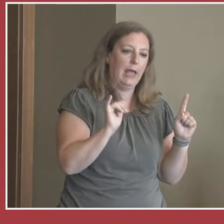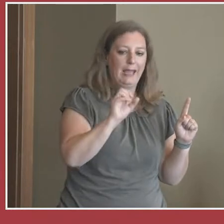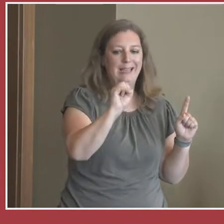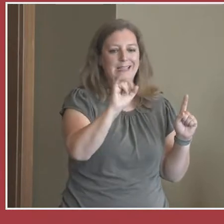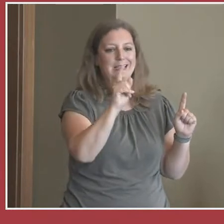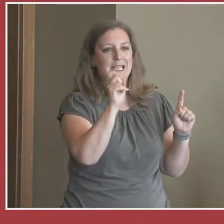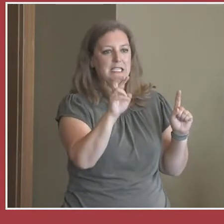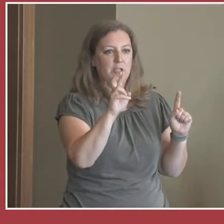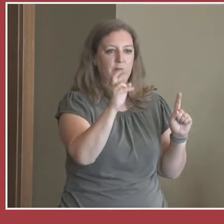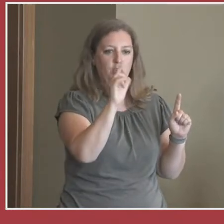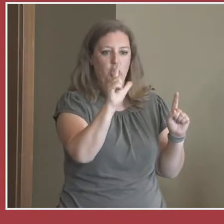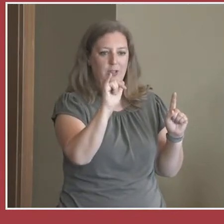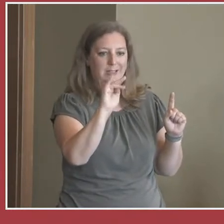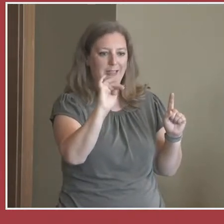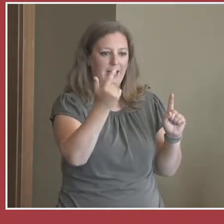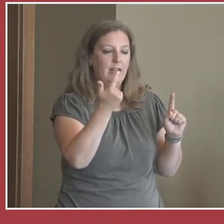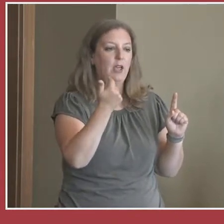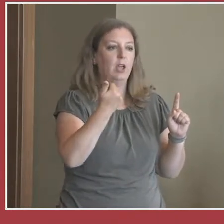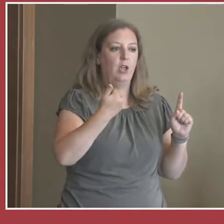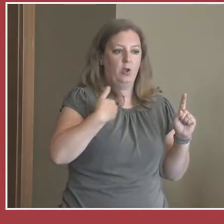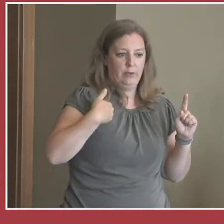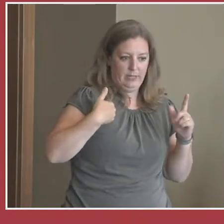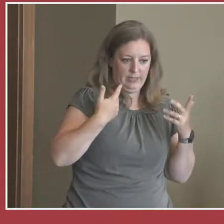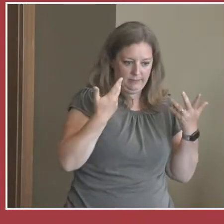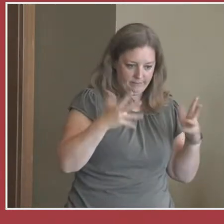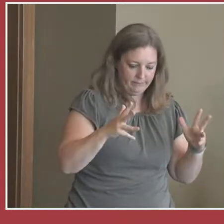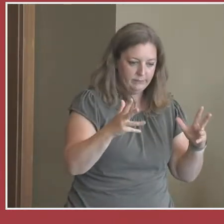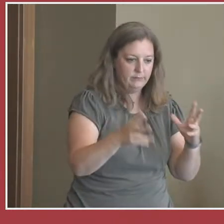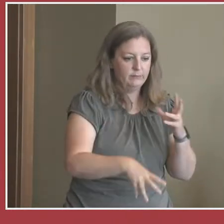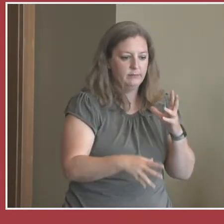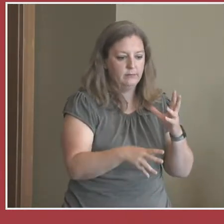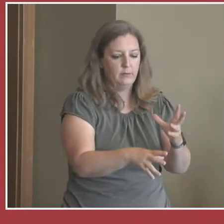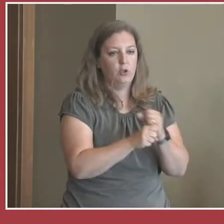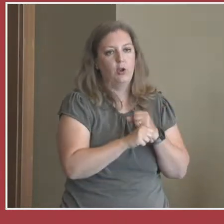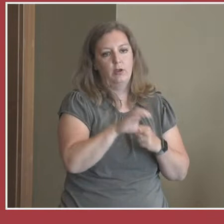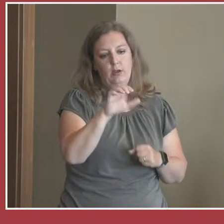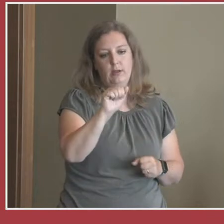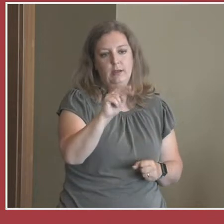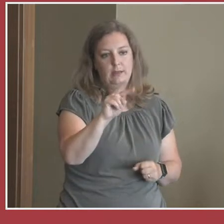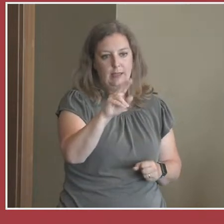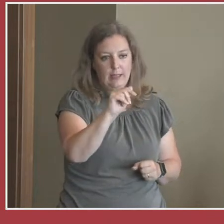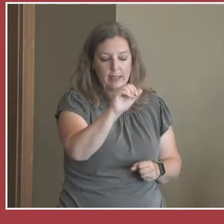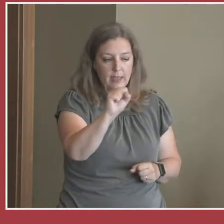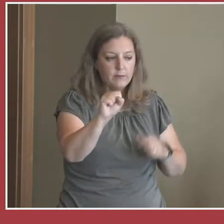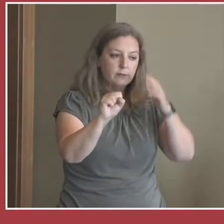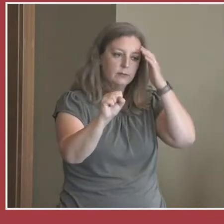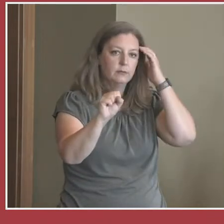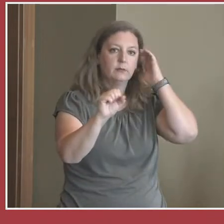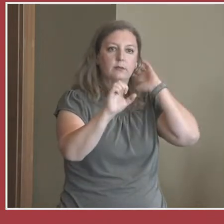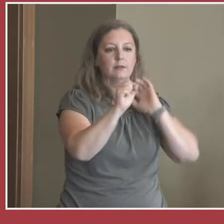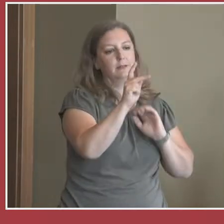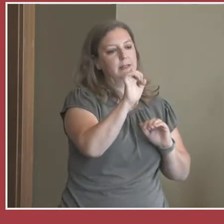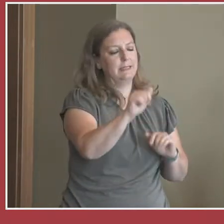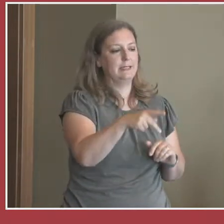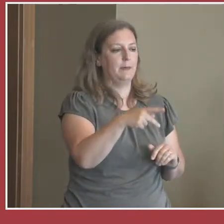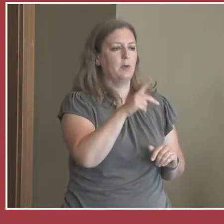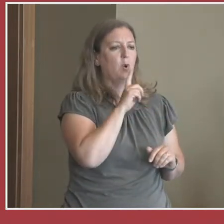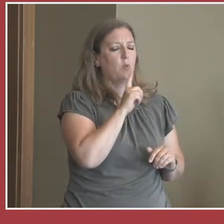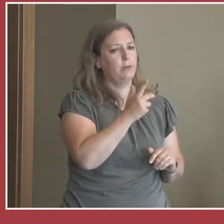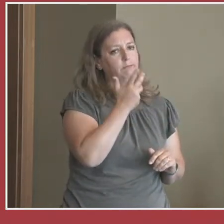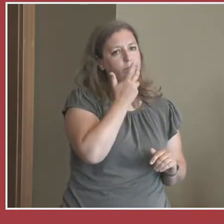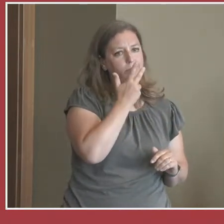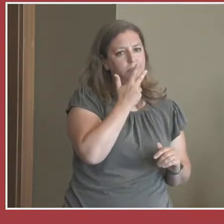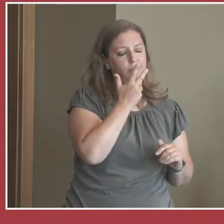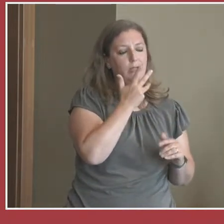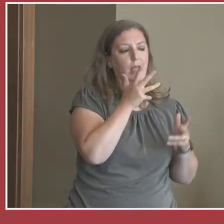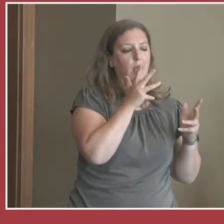lining. We got to come out with Canvas on the other end. Skip has left his mark not just in